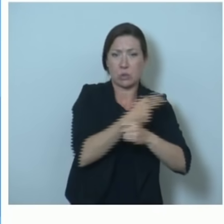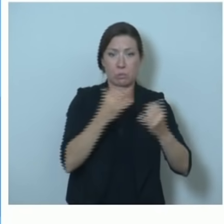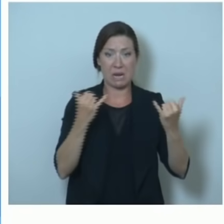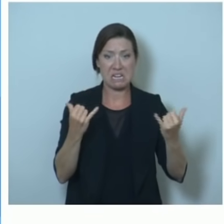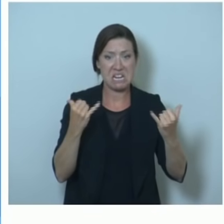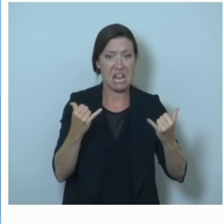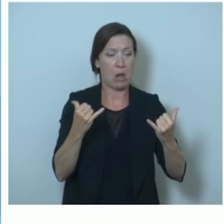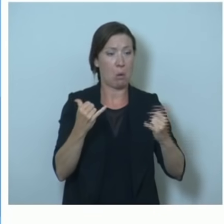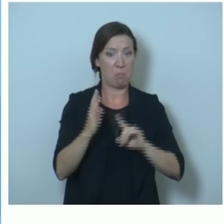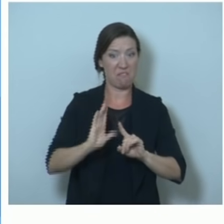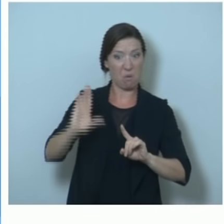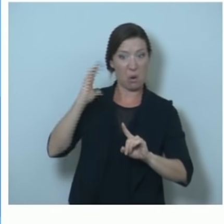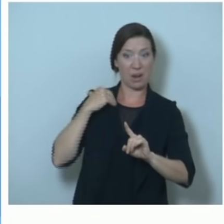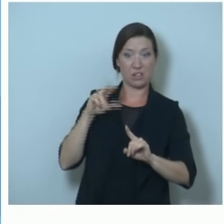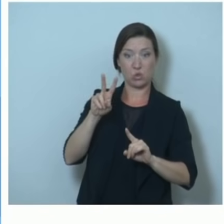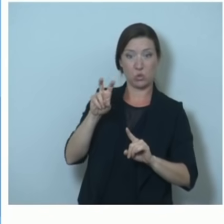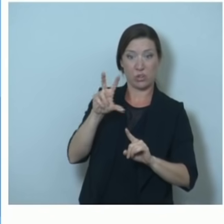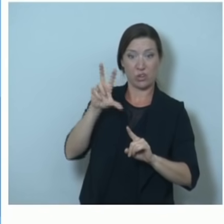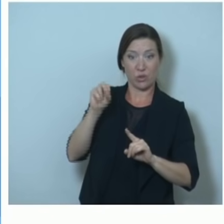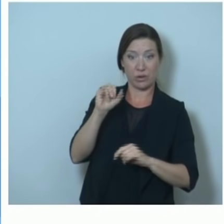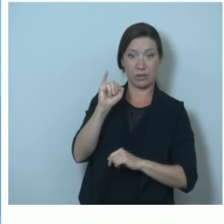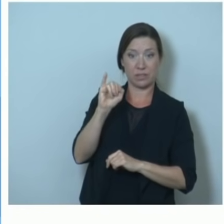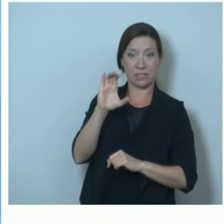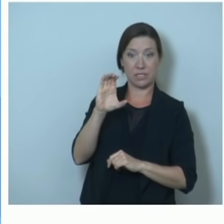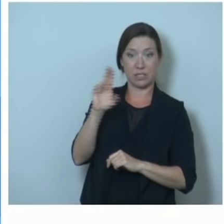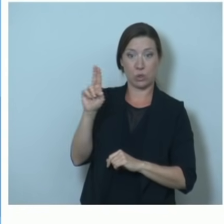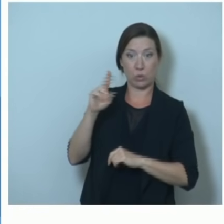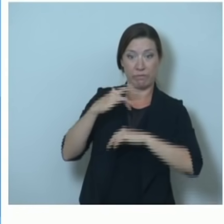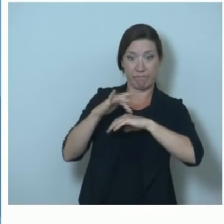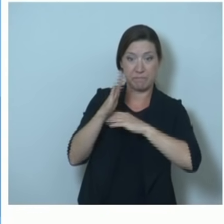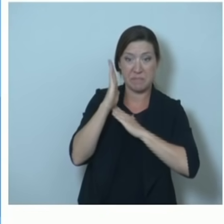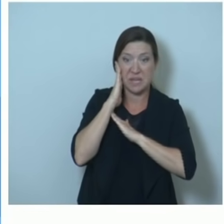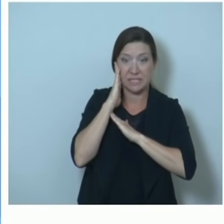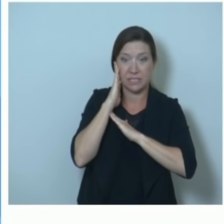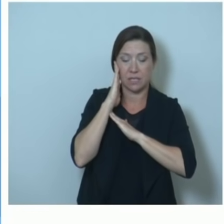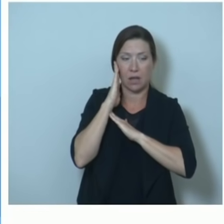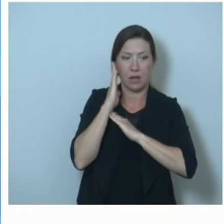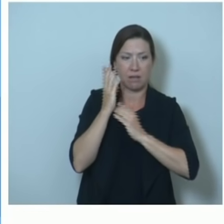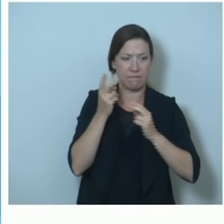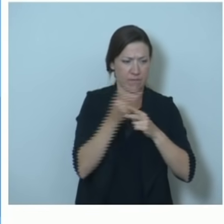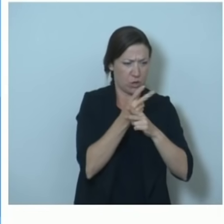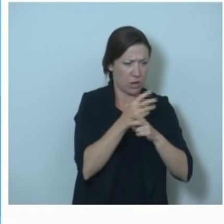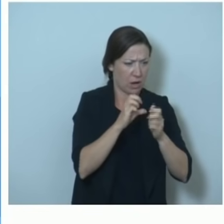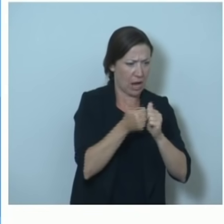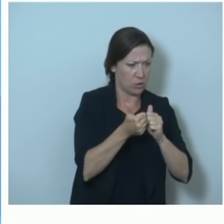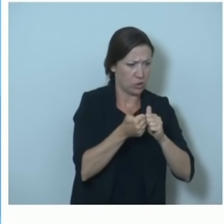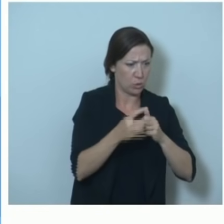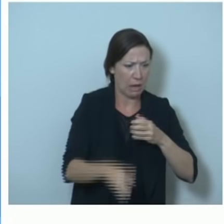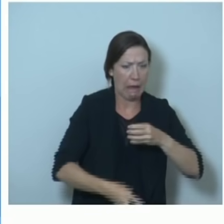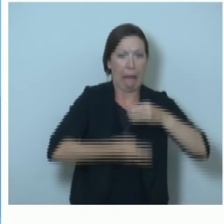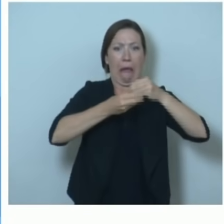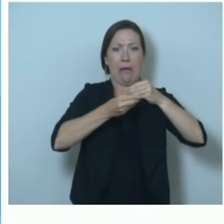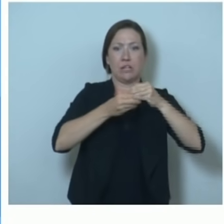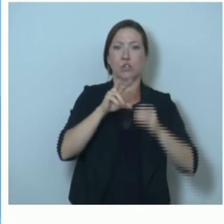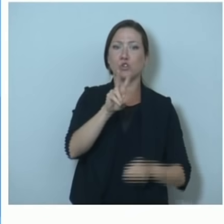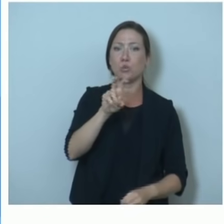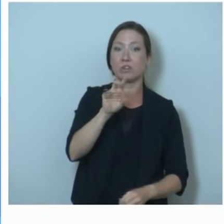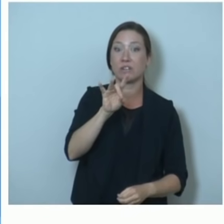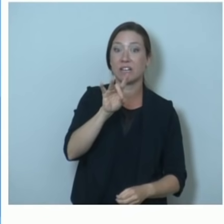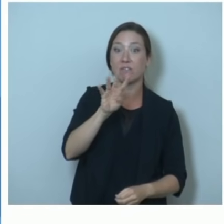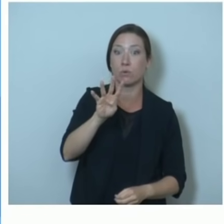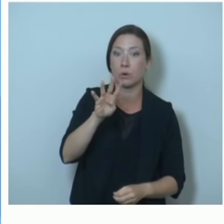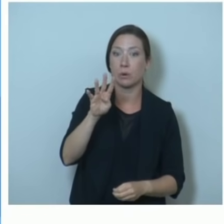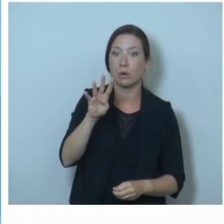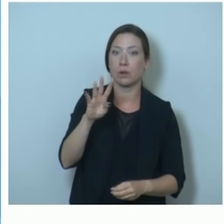they have amongst them into an additional 384 more, which is just amazing. Now that